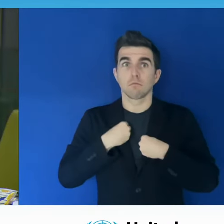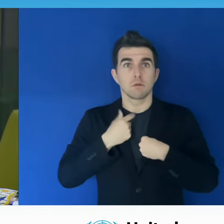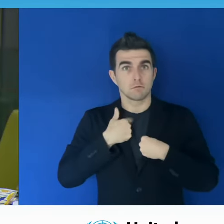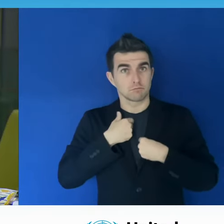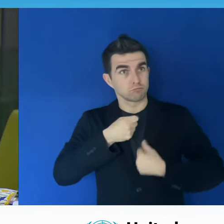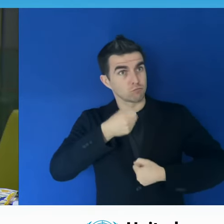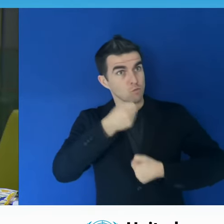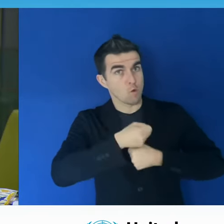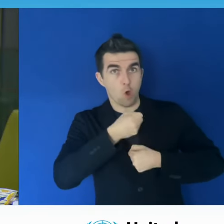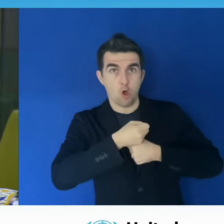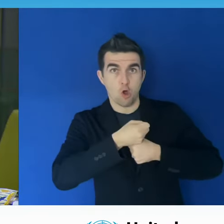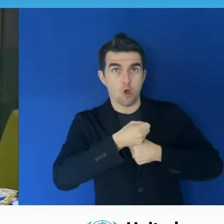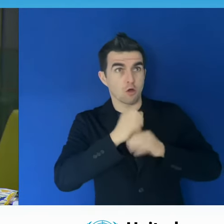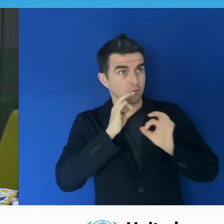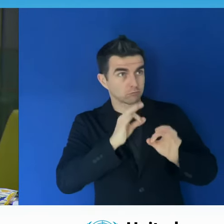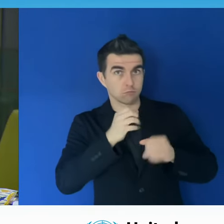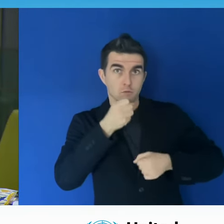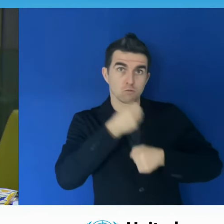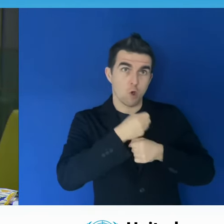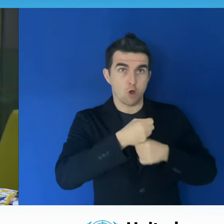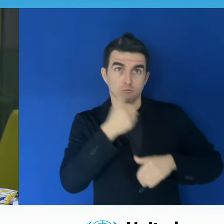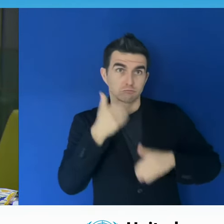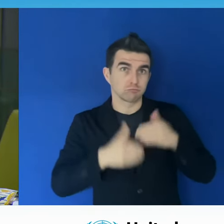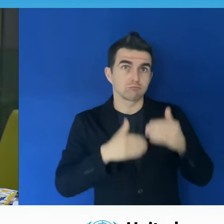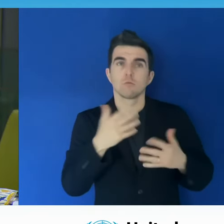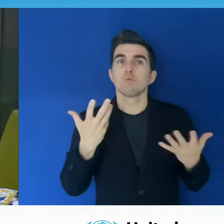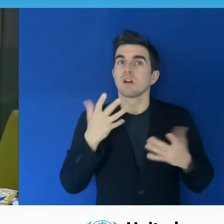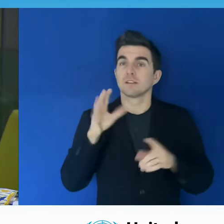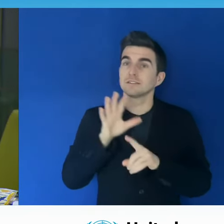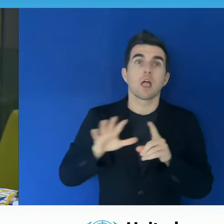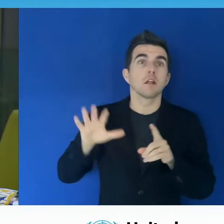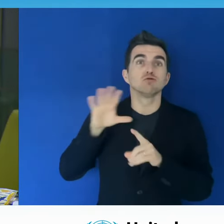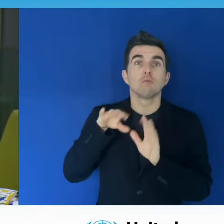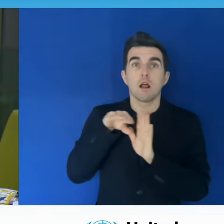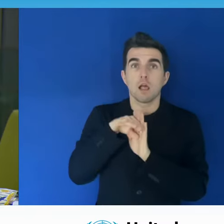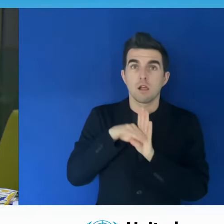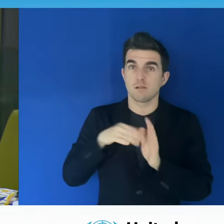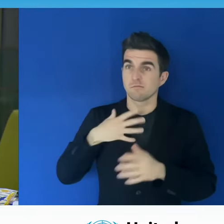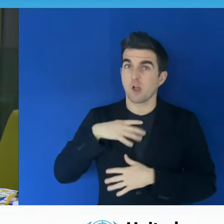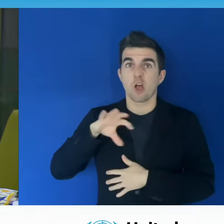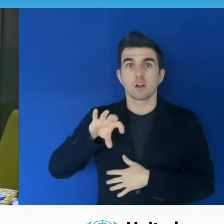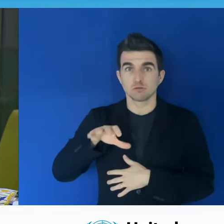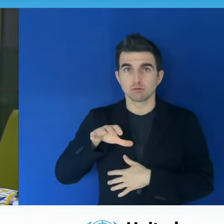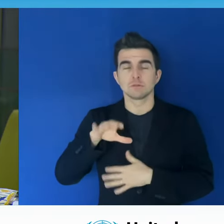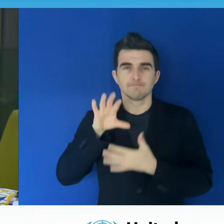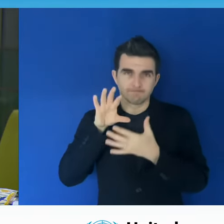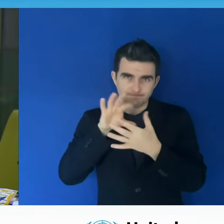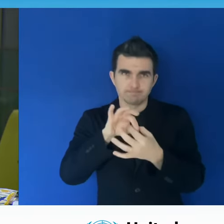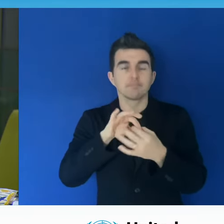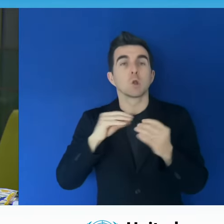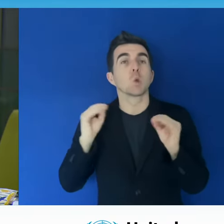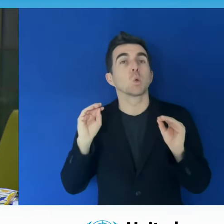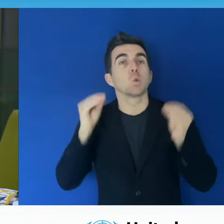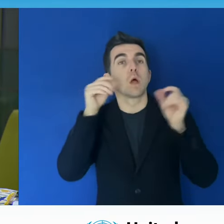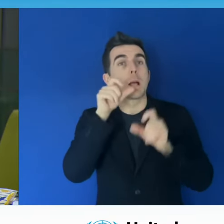heading the national policy in my country with respect to youth, there the topic of mental health was something that